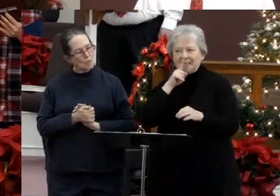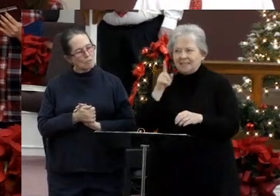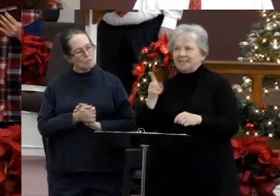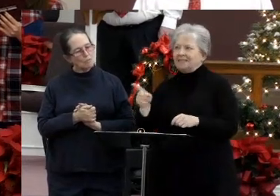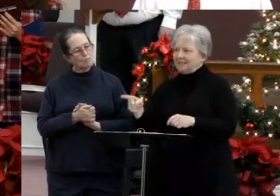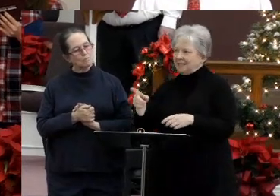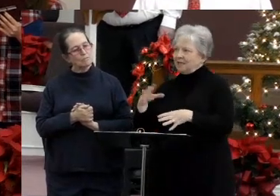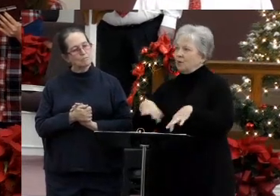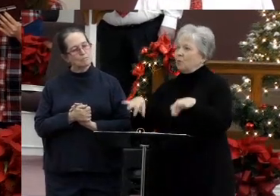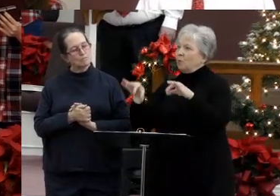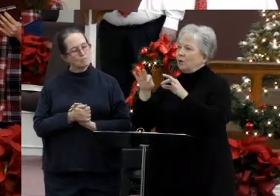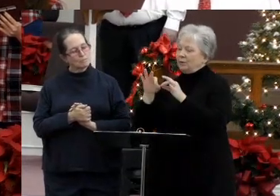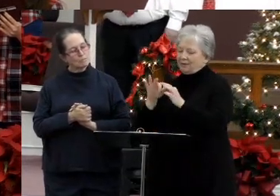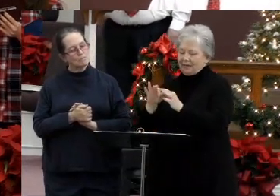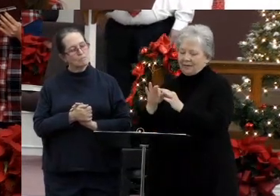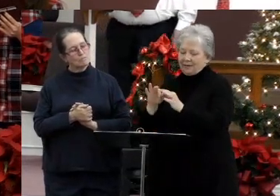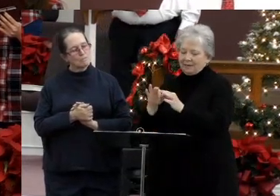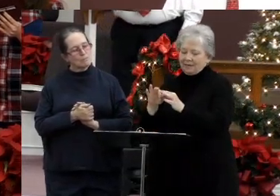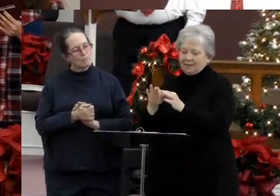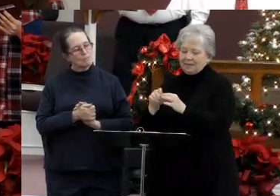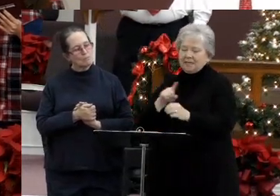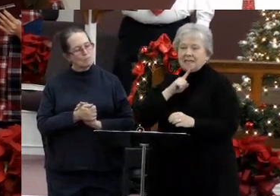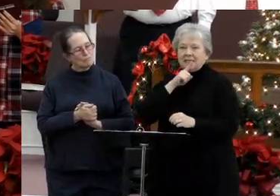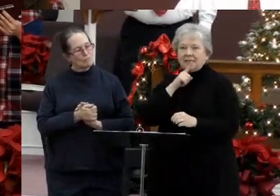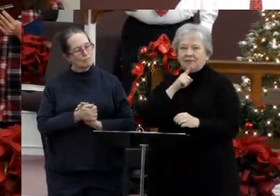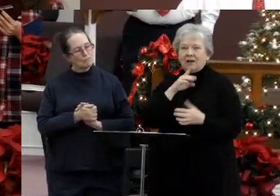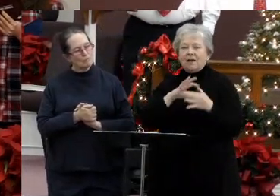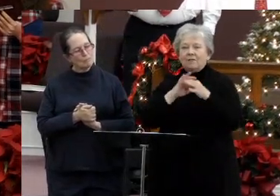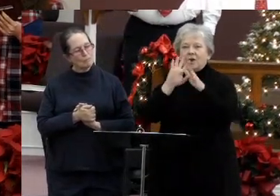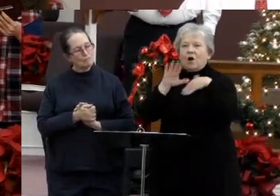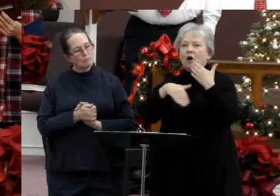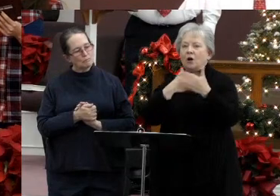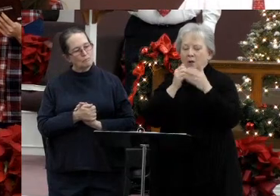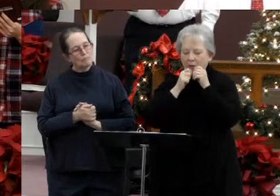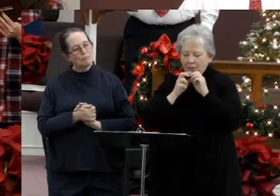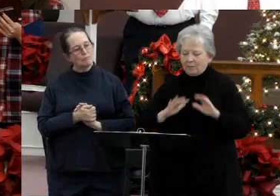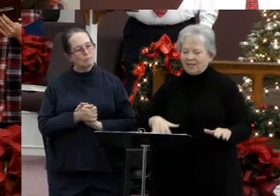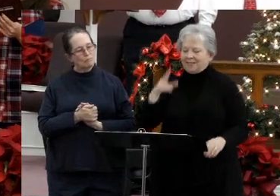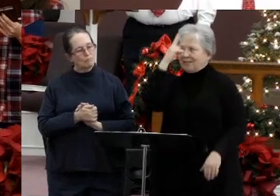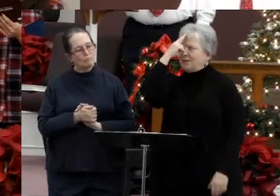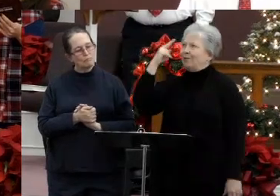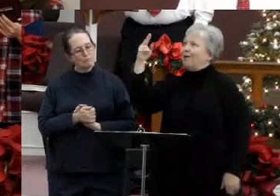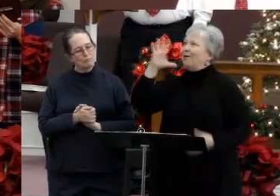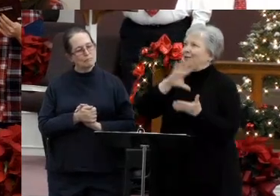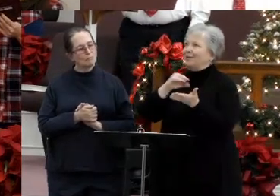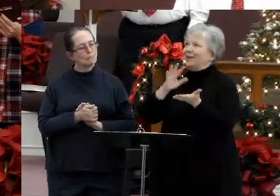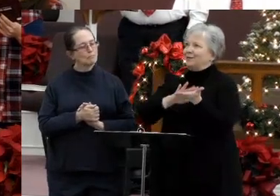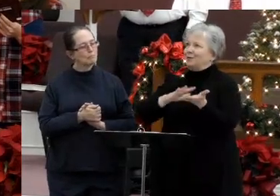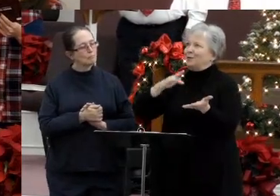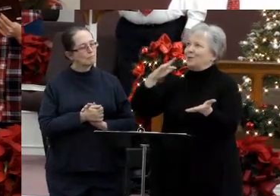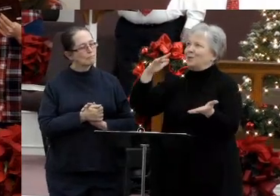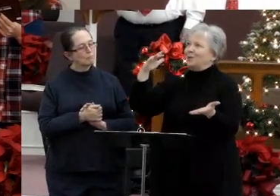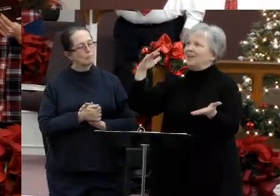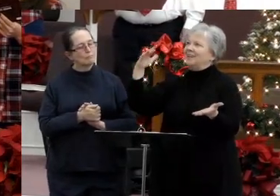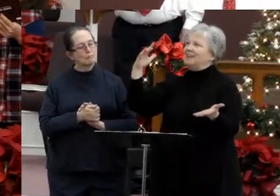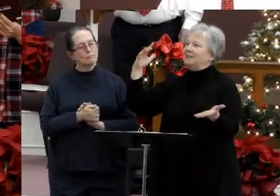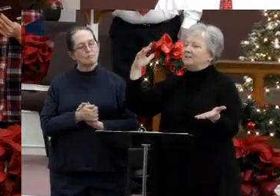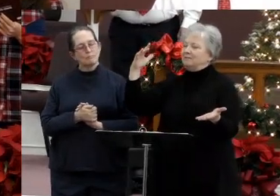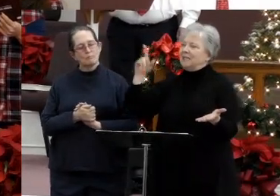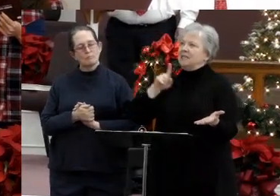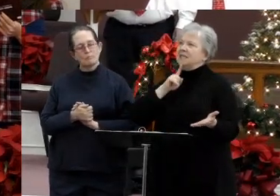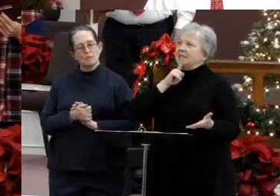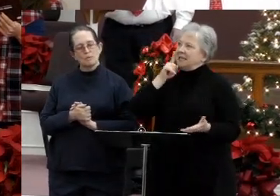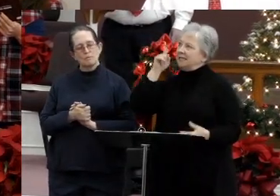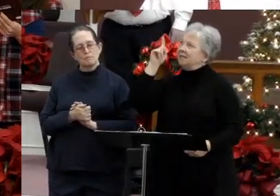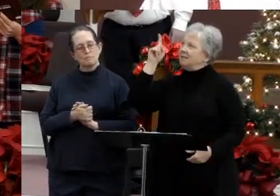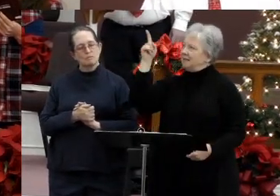he worthy of all blessing and honor and glory?